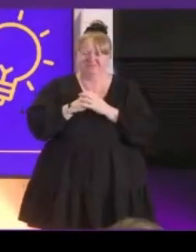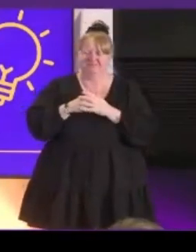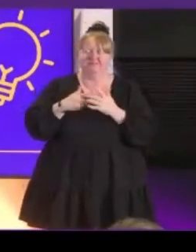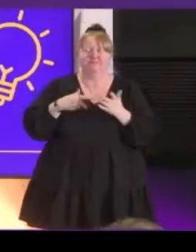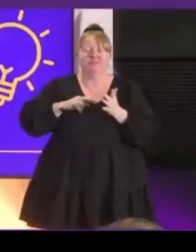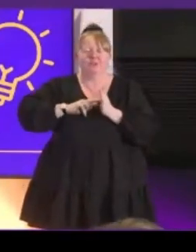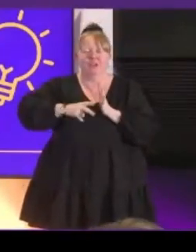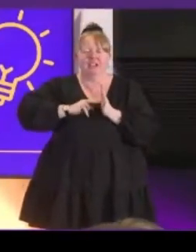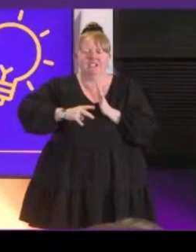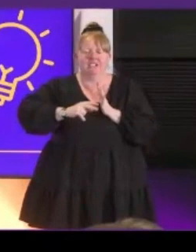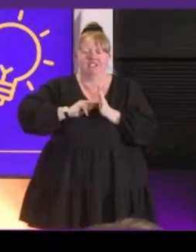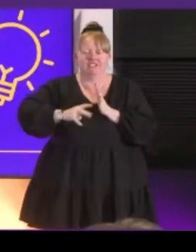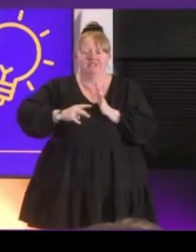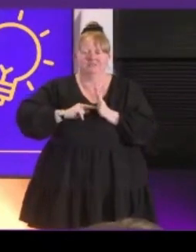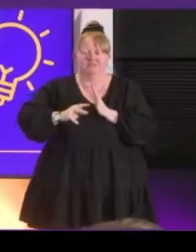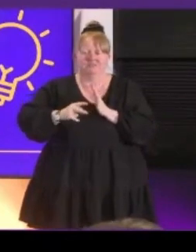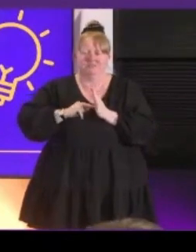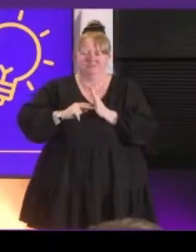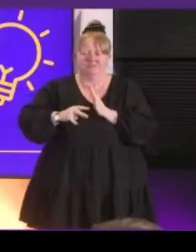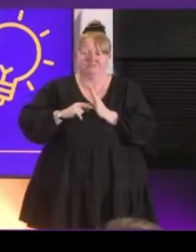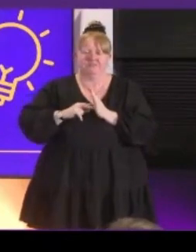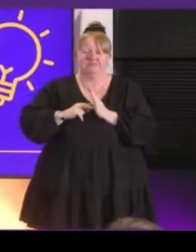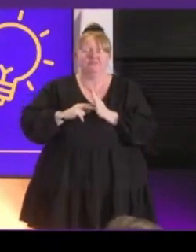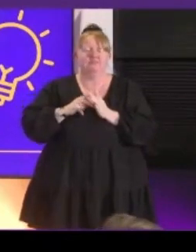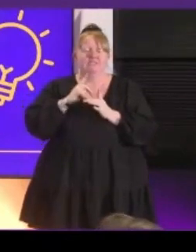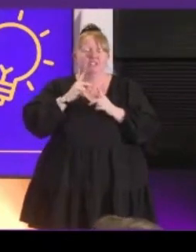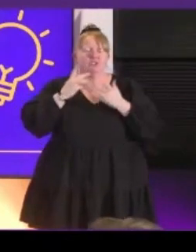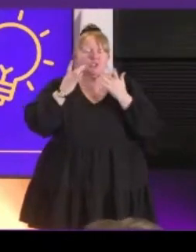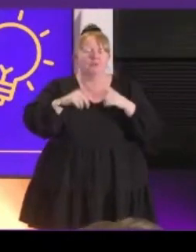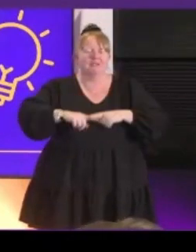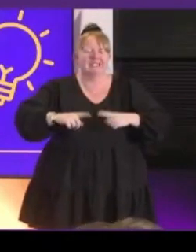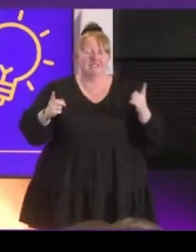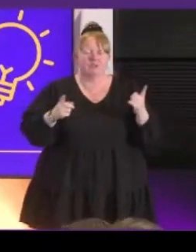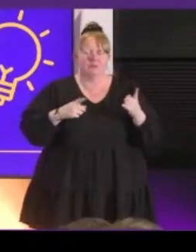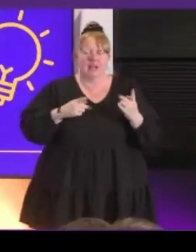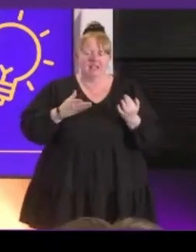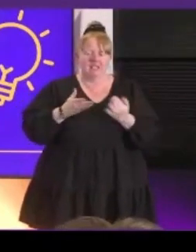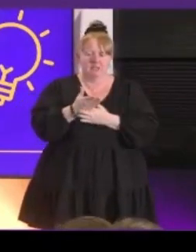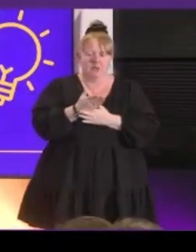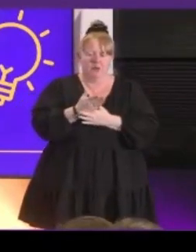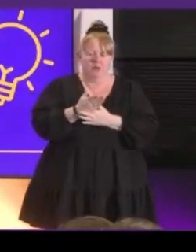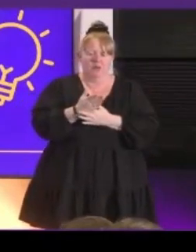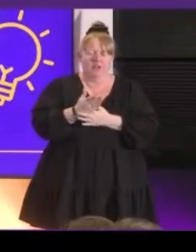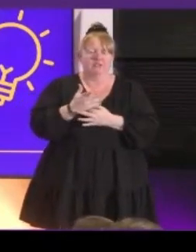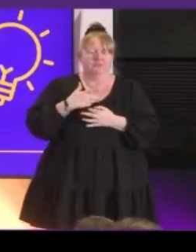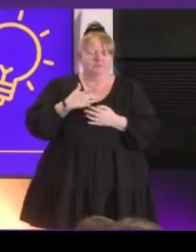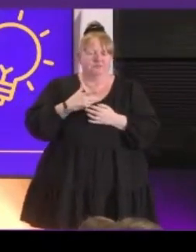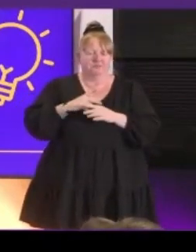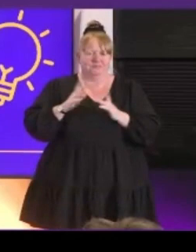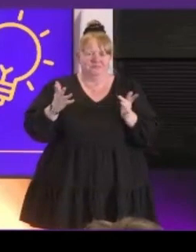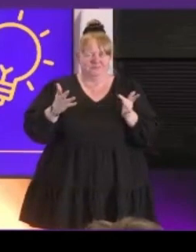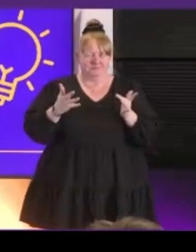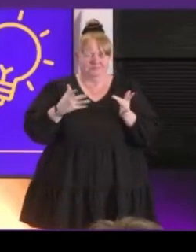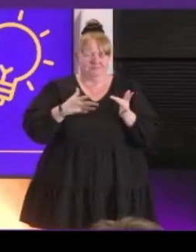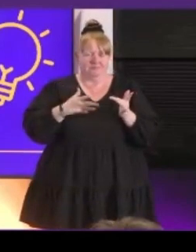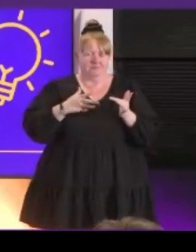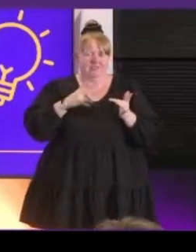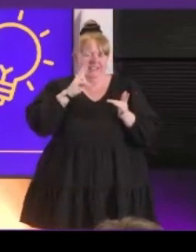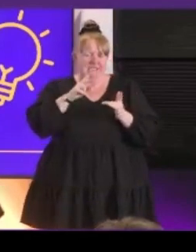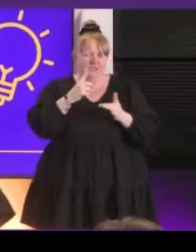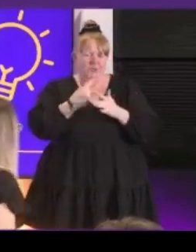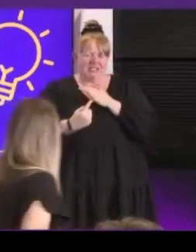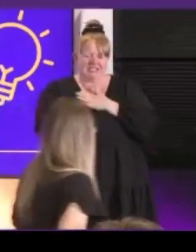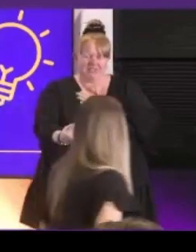is, you know, show them the difference between something that's accessible and that's inaccessible and what that does to you as an